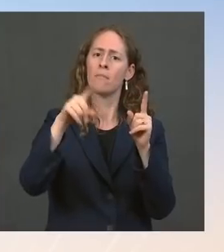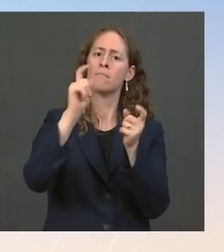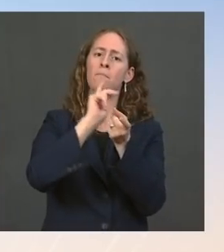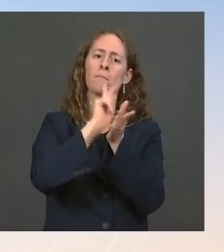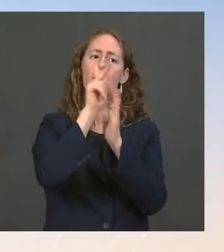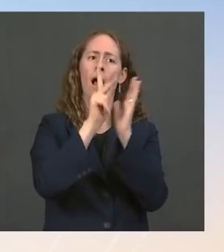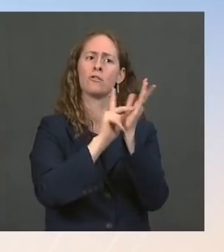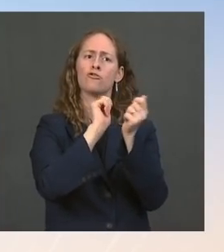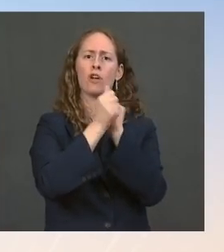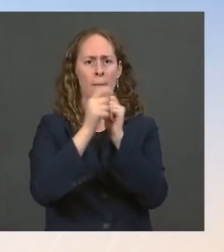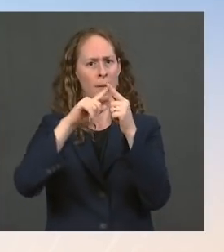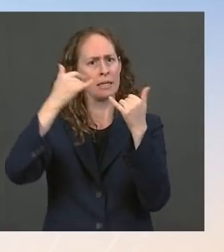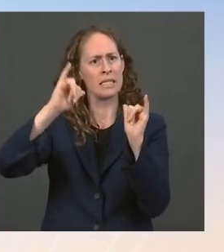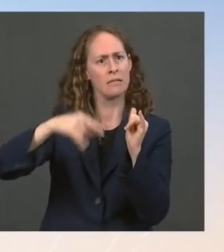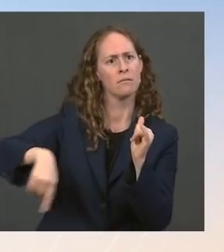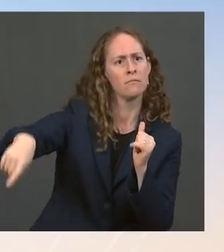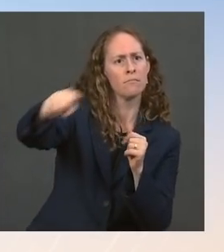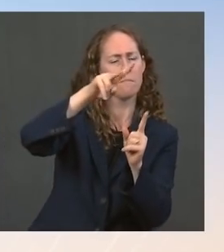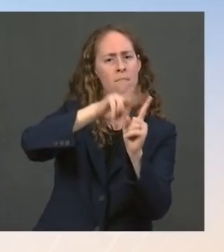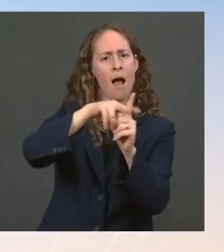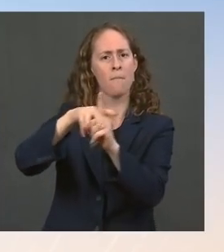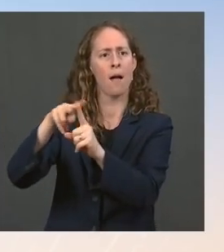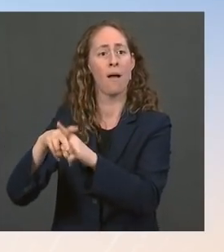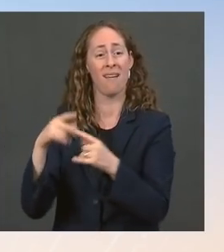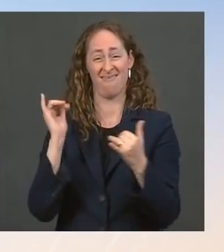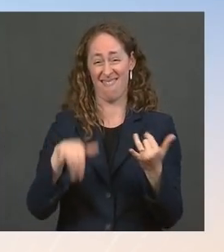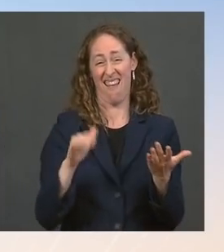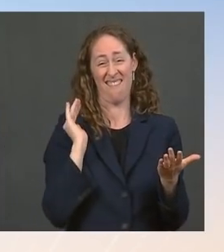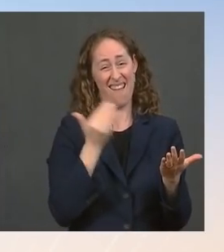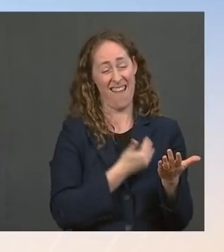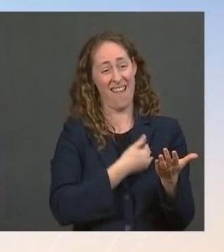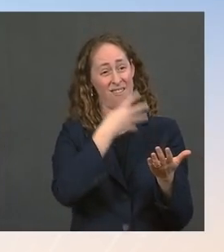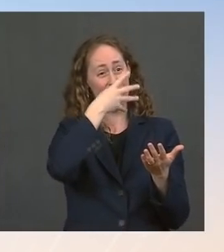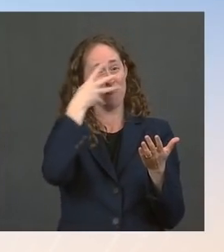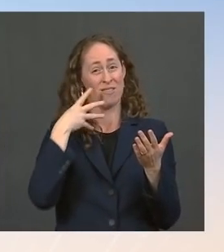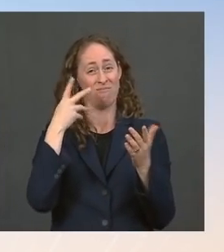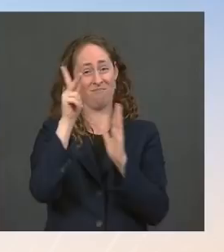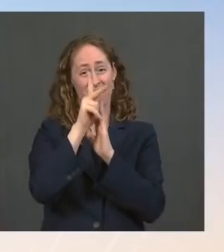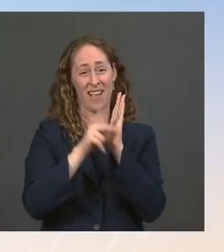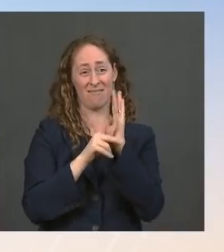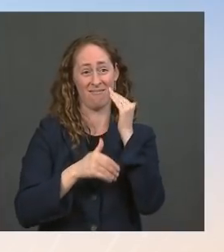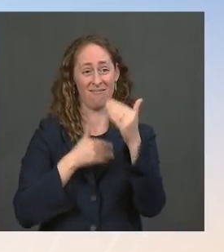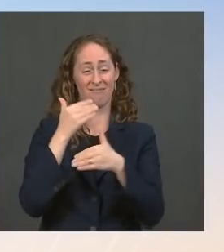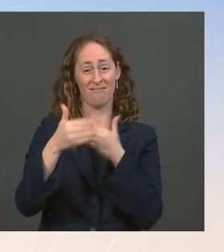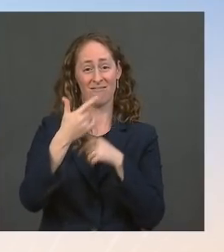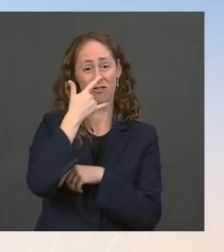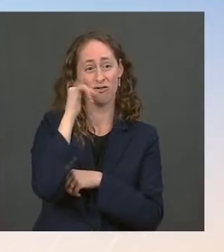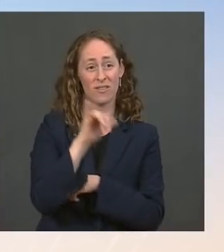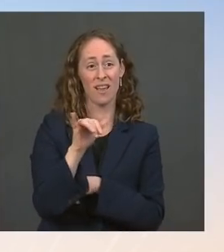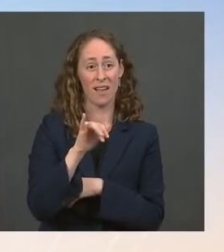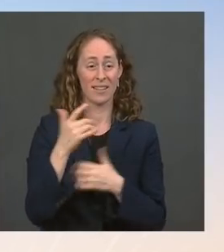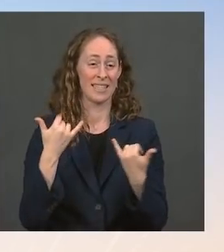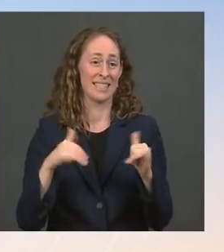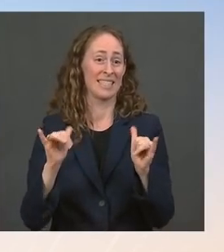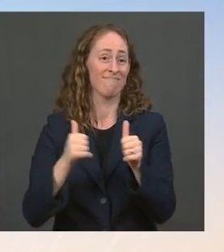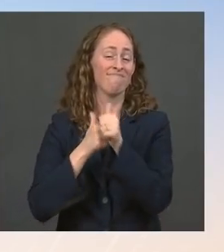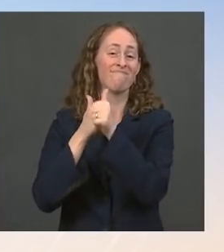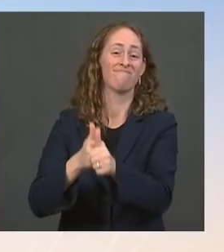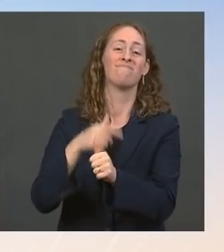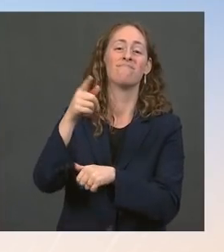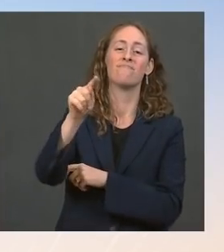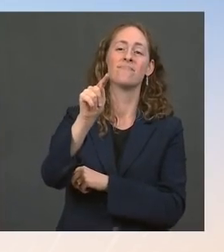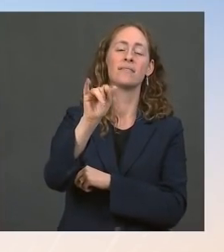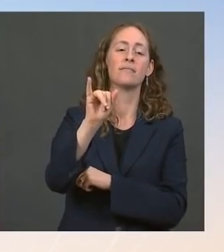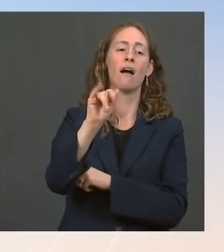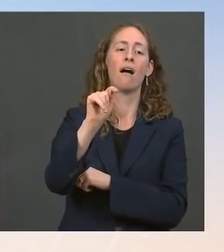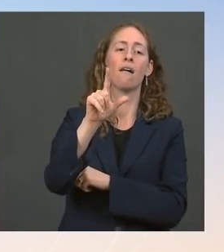and our immigration process is and what the steps are that are taken. We are still under Title 42 because we are in a global